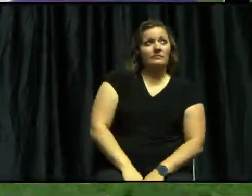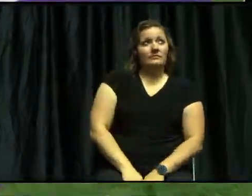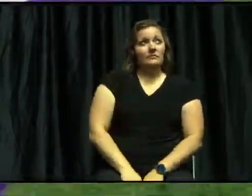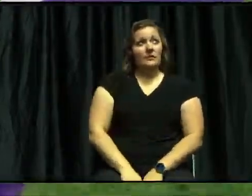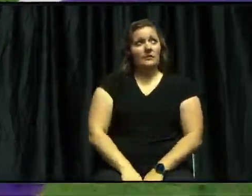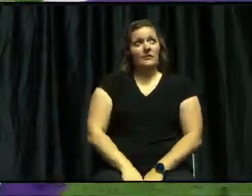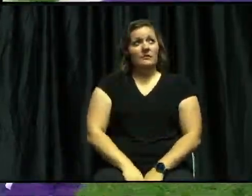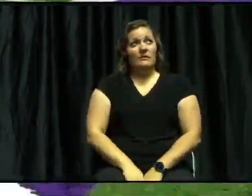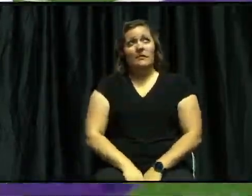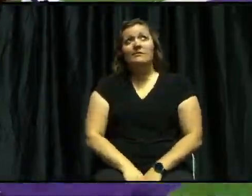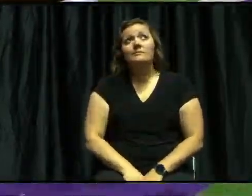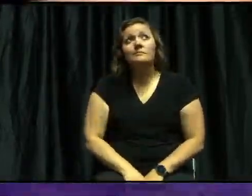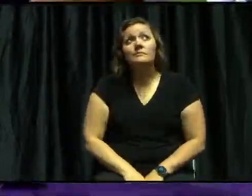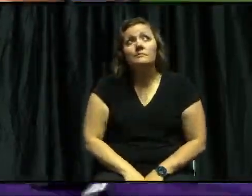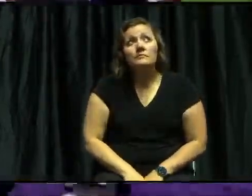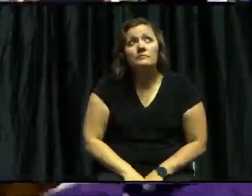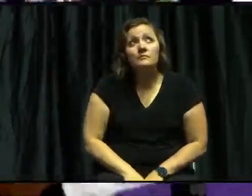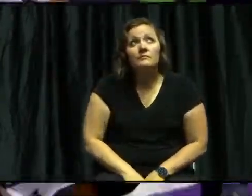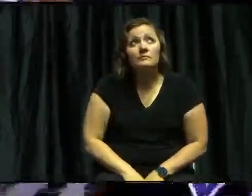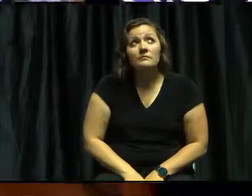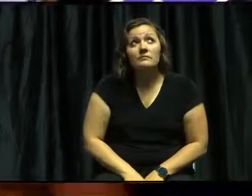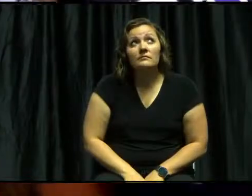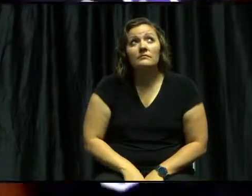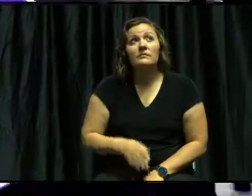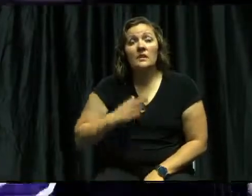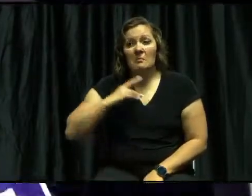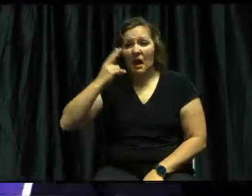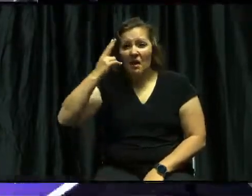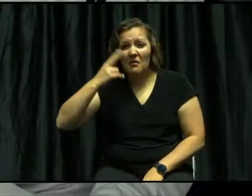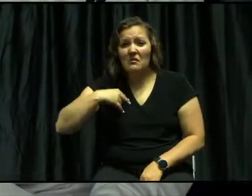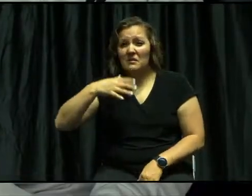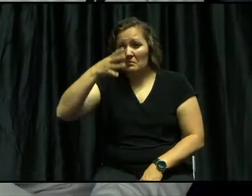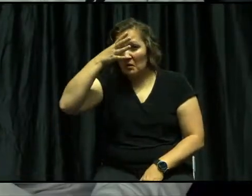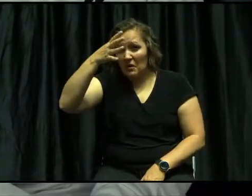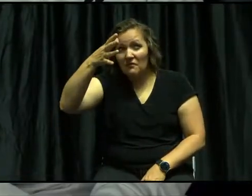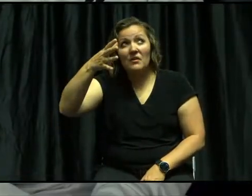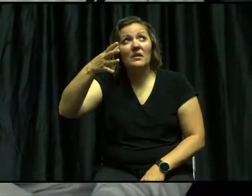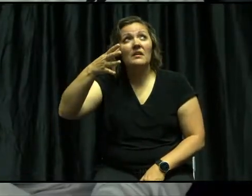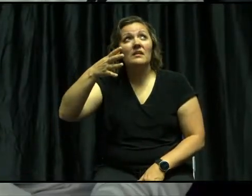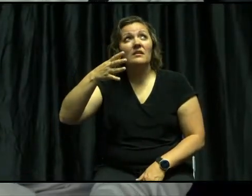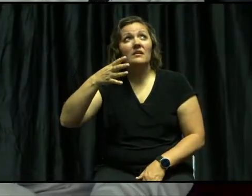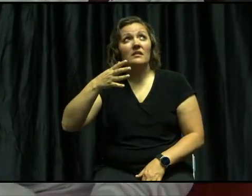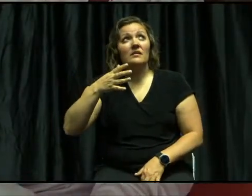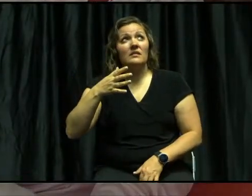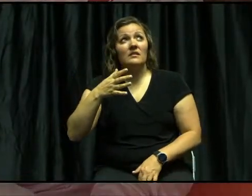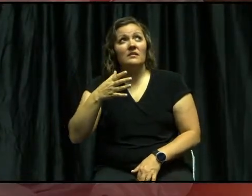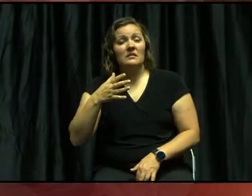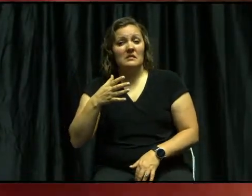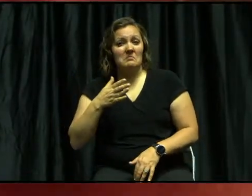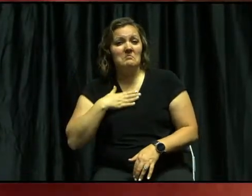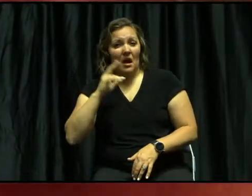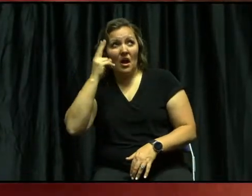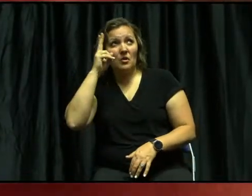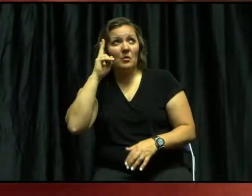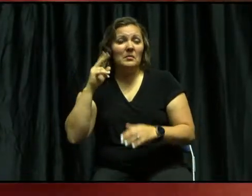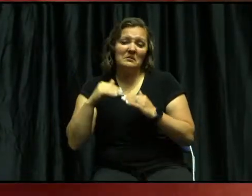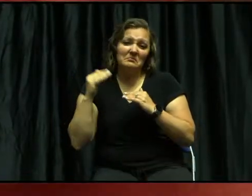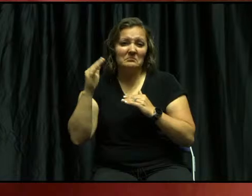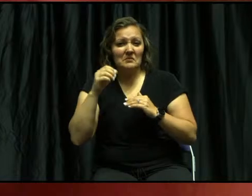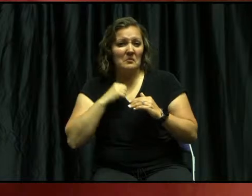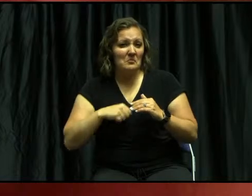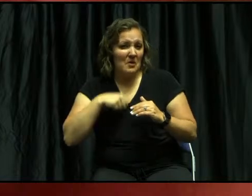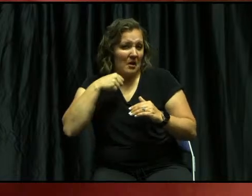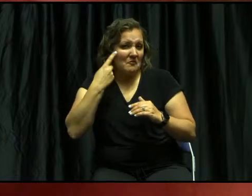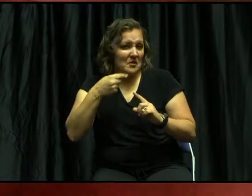effort. And I'm pointing at my uncle, my uncles, my grandfather. My uncle would be beyond proud of me.